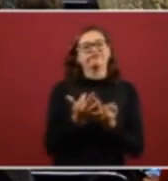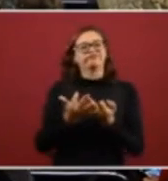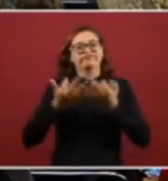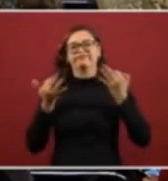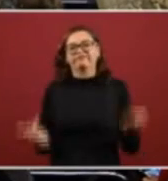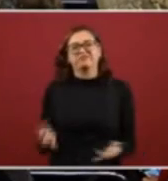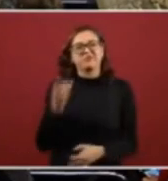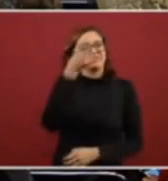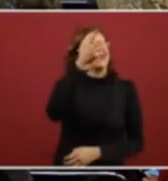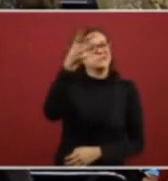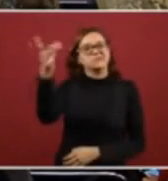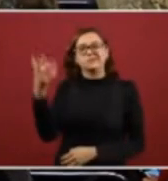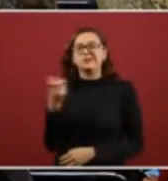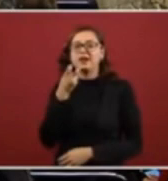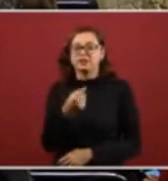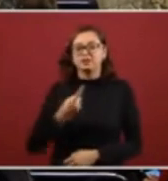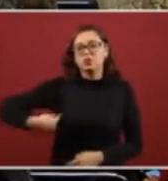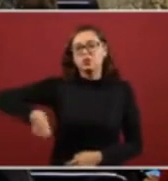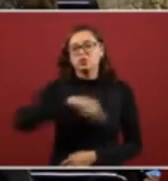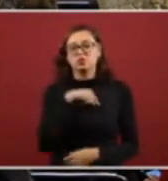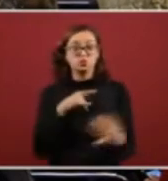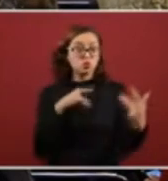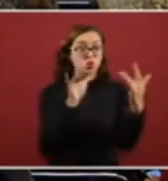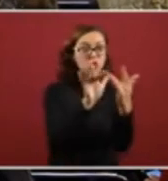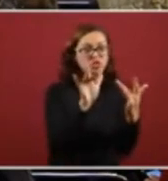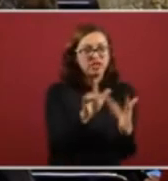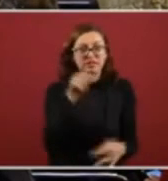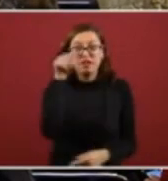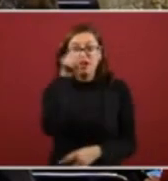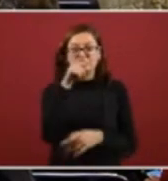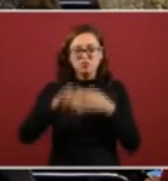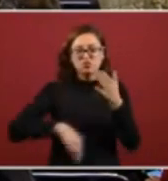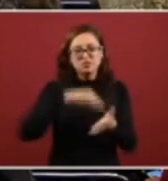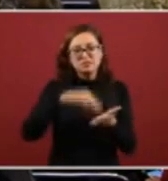authorities, and we try to establish,